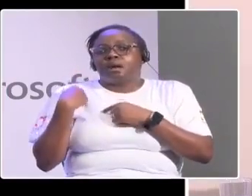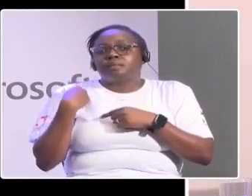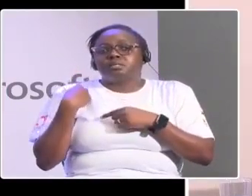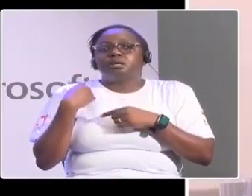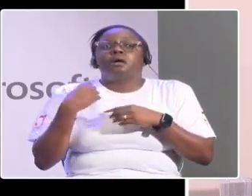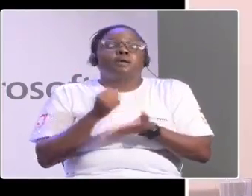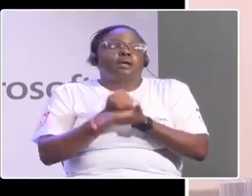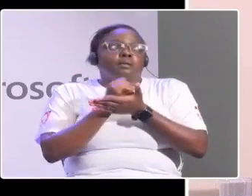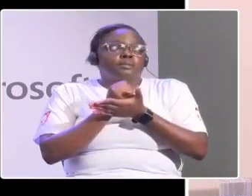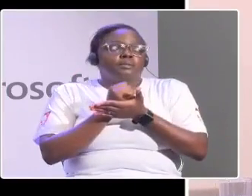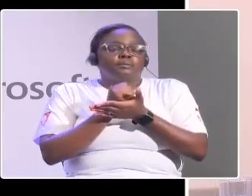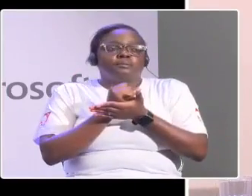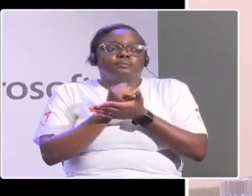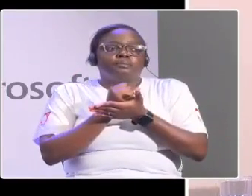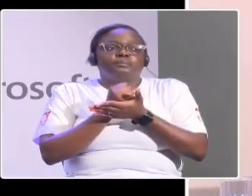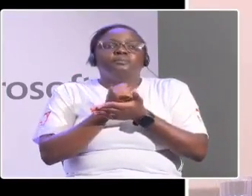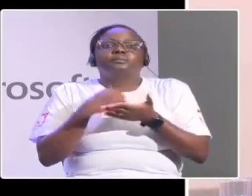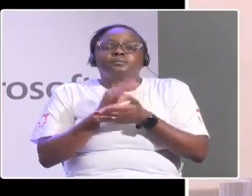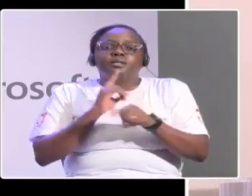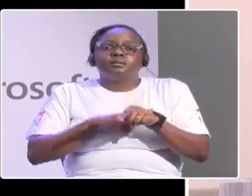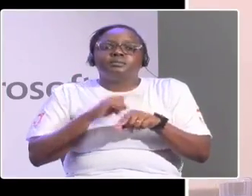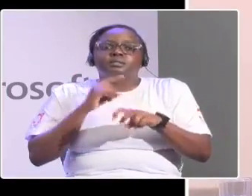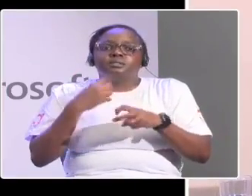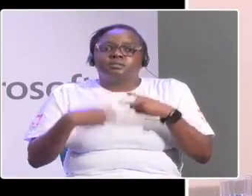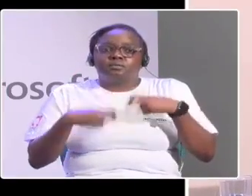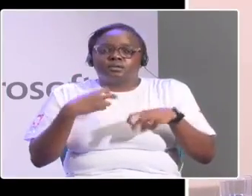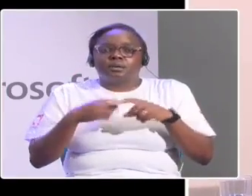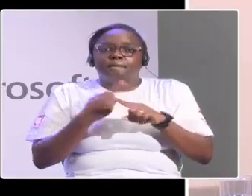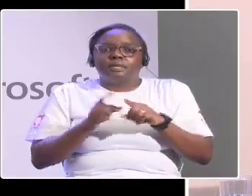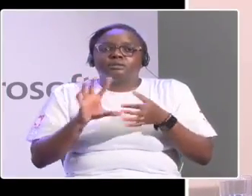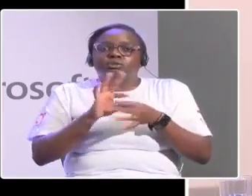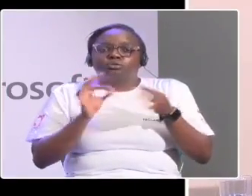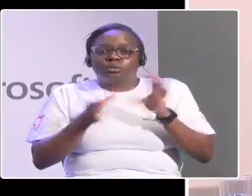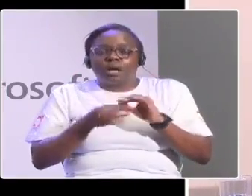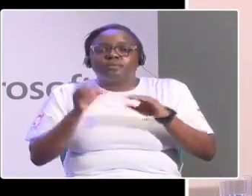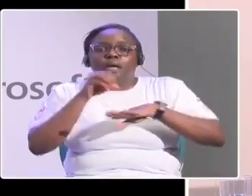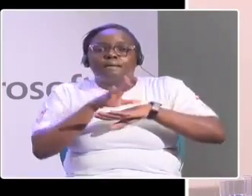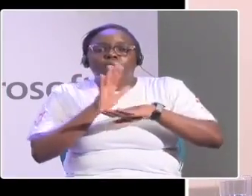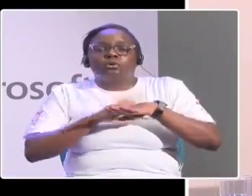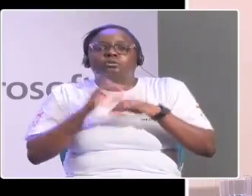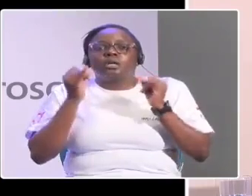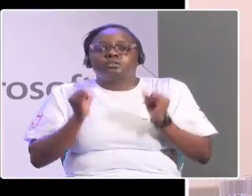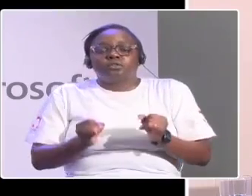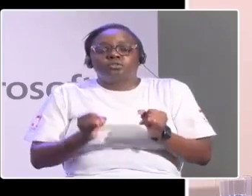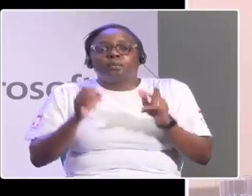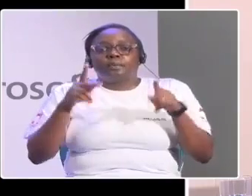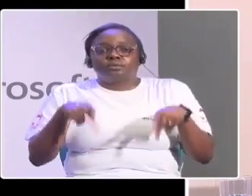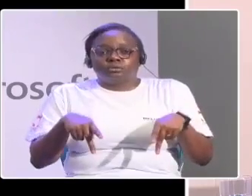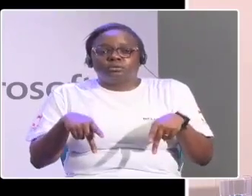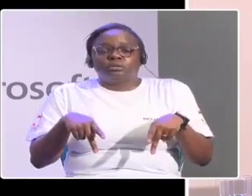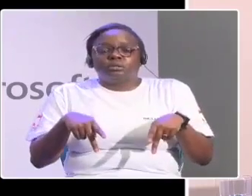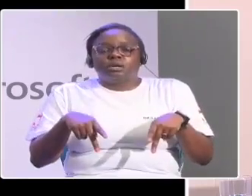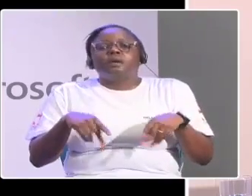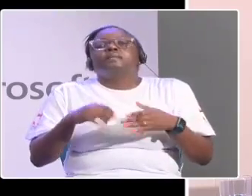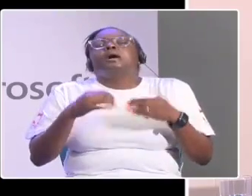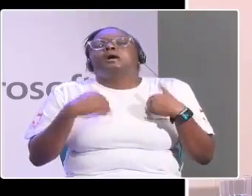help. Sometimes metrics are hard in this space, as we know, but the storytelling and the impact on the individual person